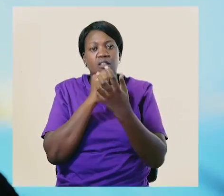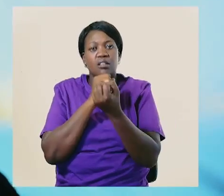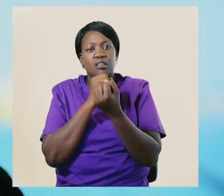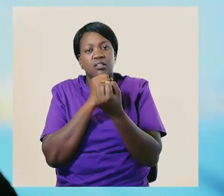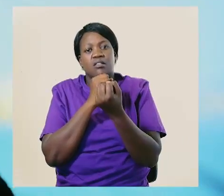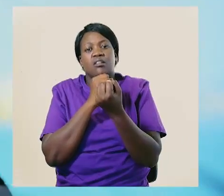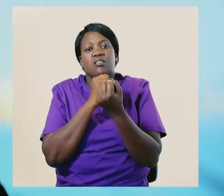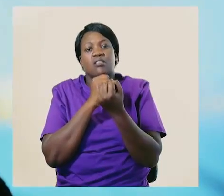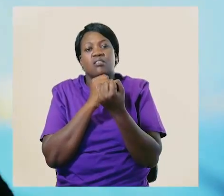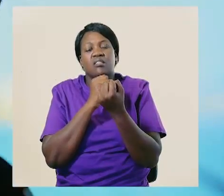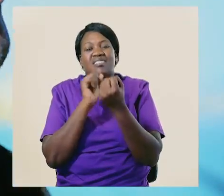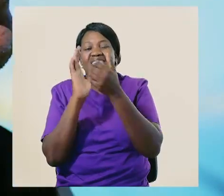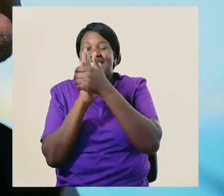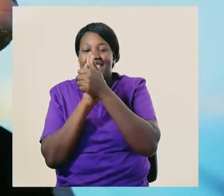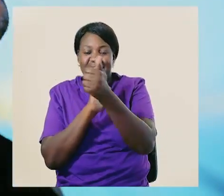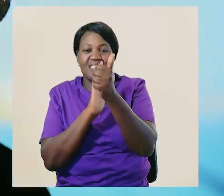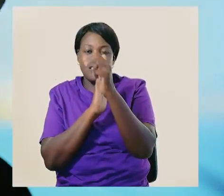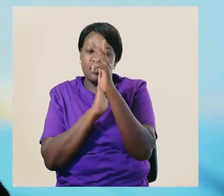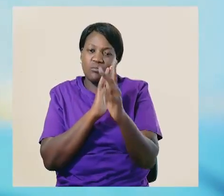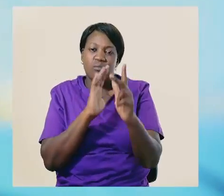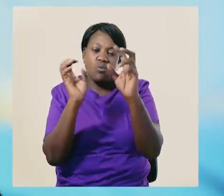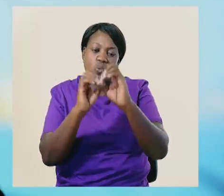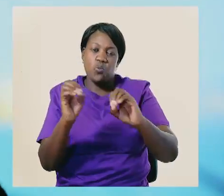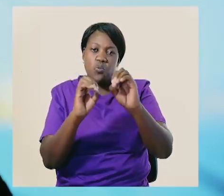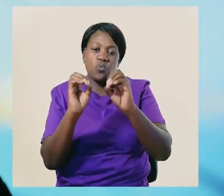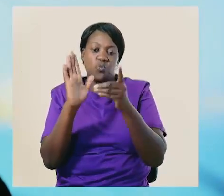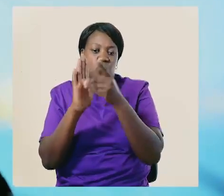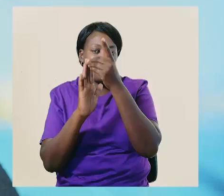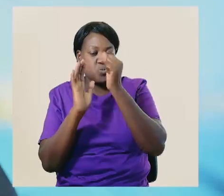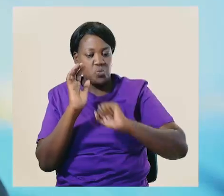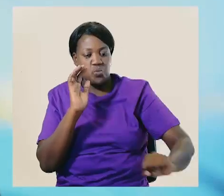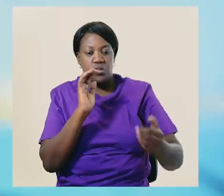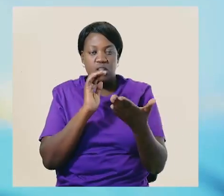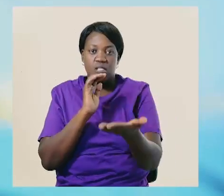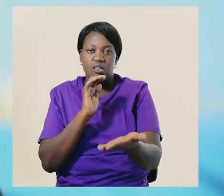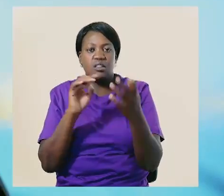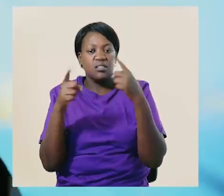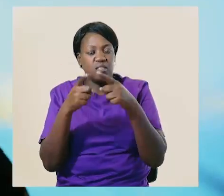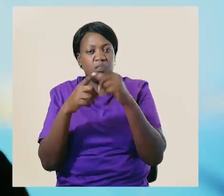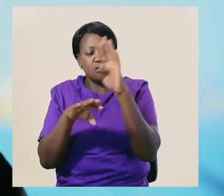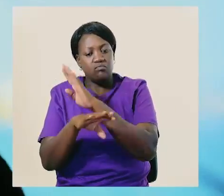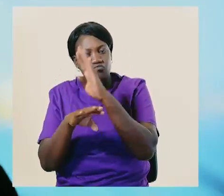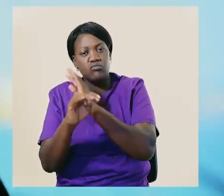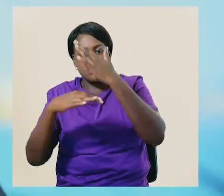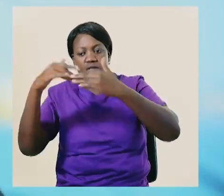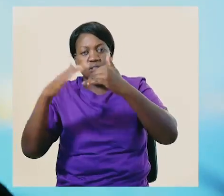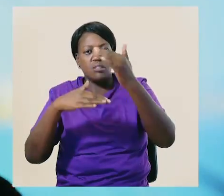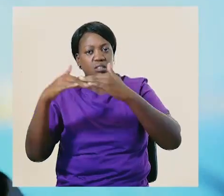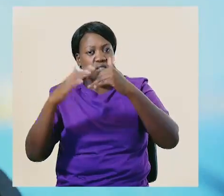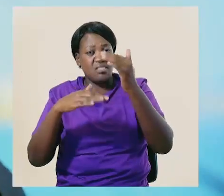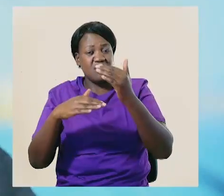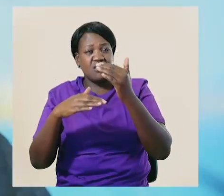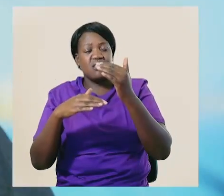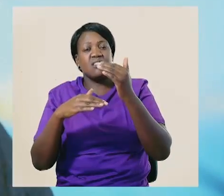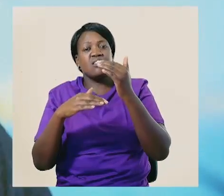I don't think we have enough skilled people to develop this land. If you look at the companies that are doing the construction, the experts that have